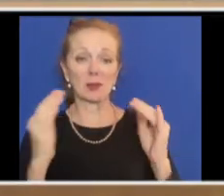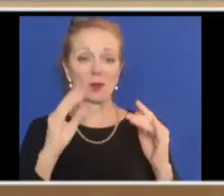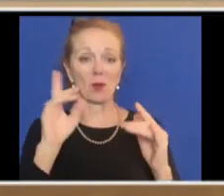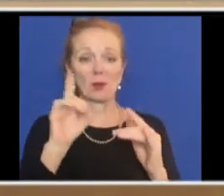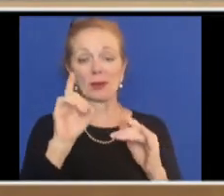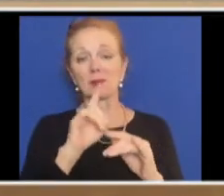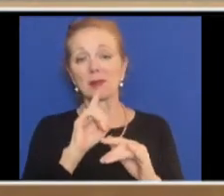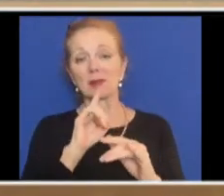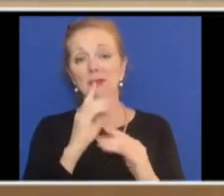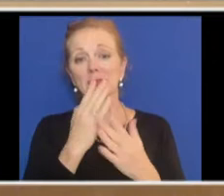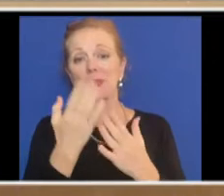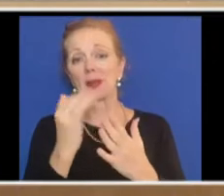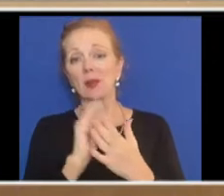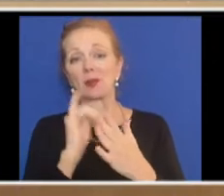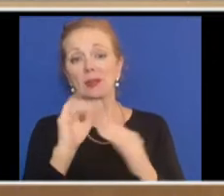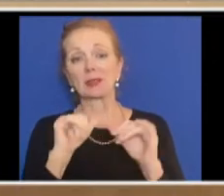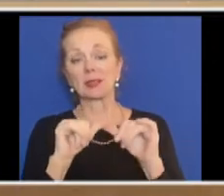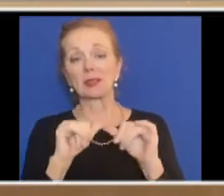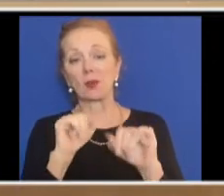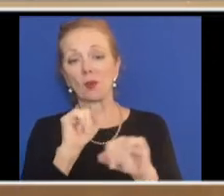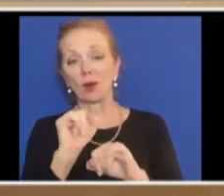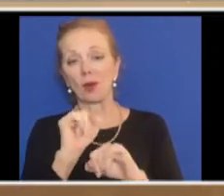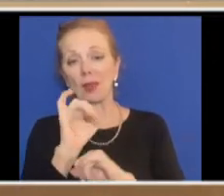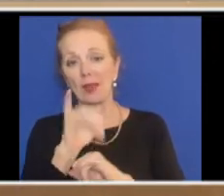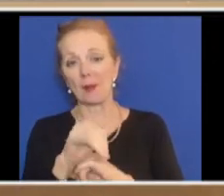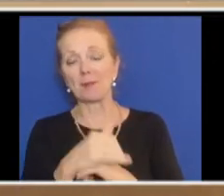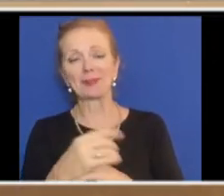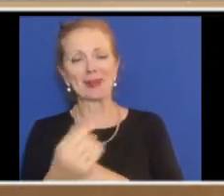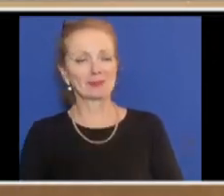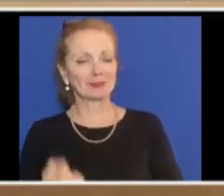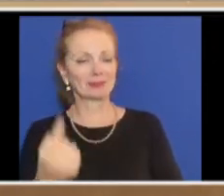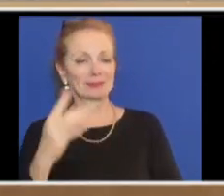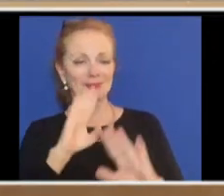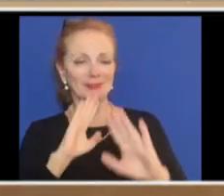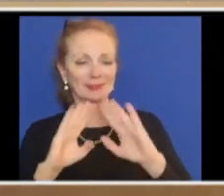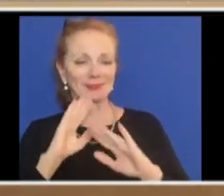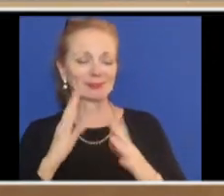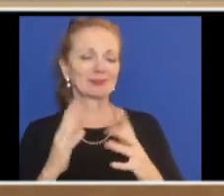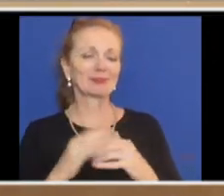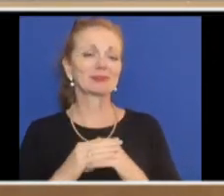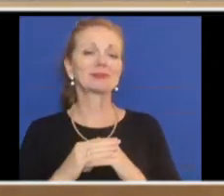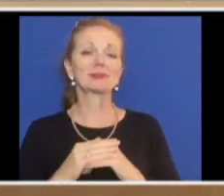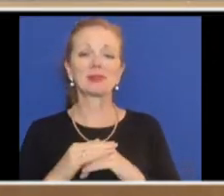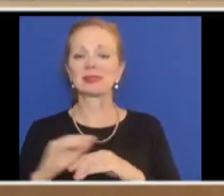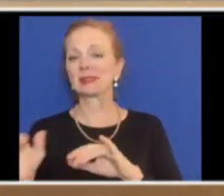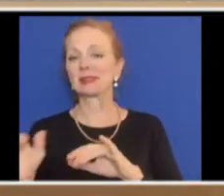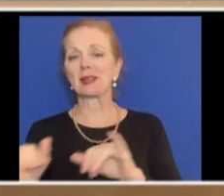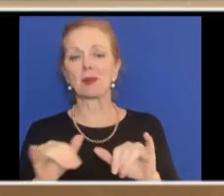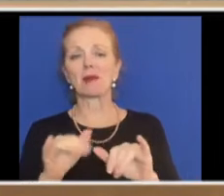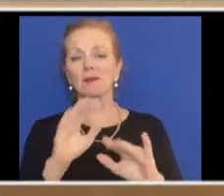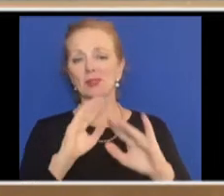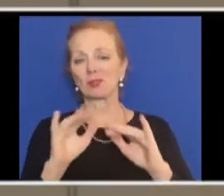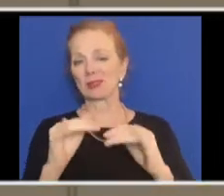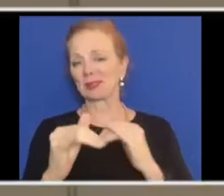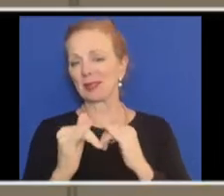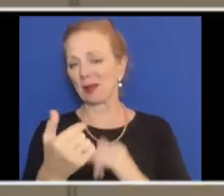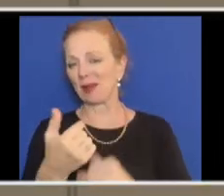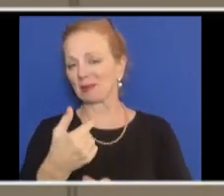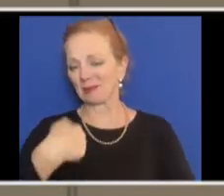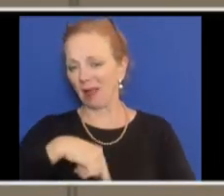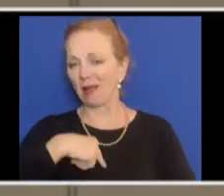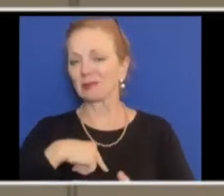which is something that we're going to continue to work on but I understand the frustration from either side we have some similar frustrations on our side